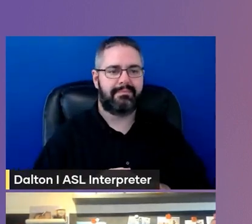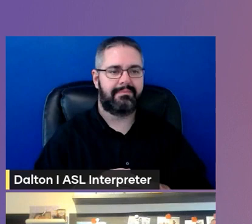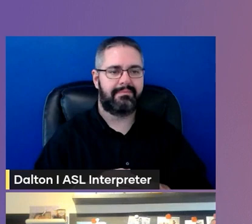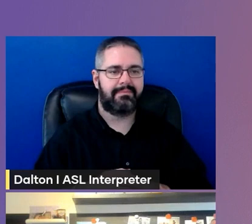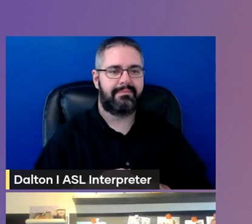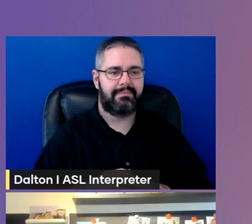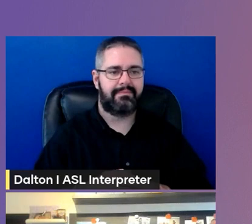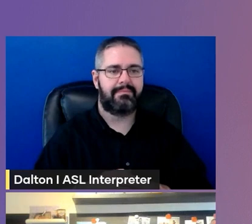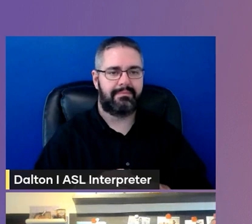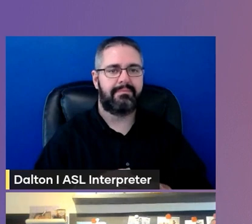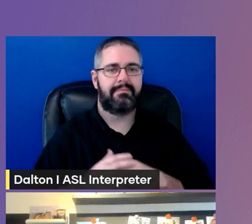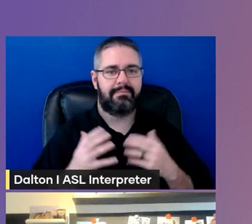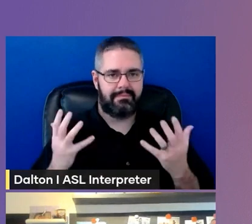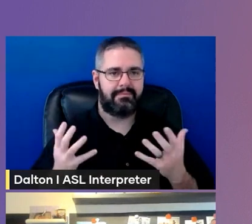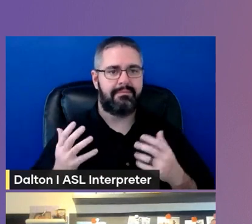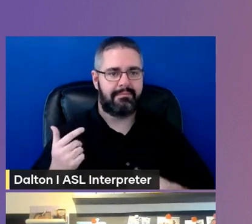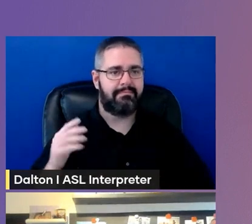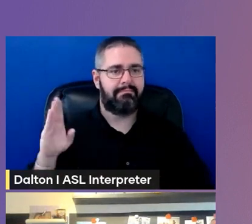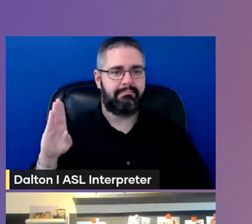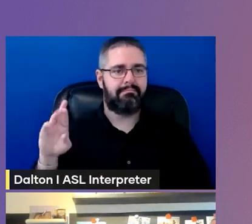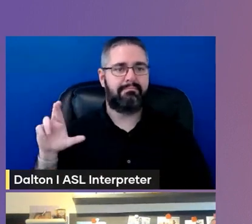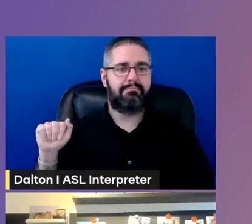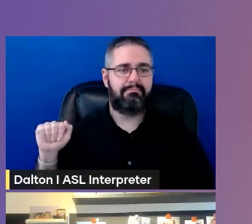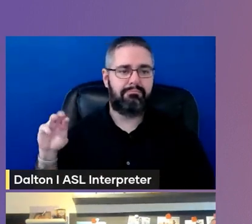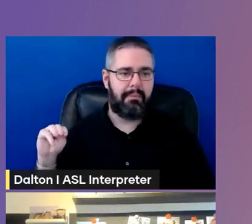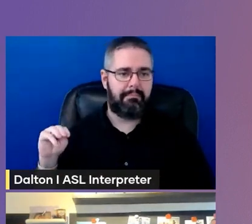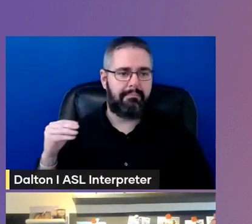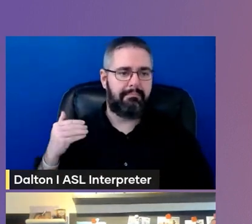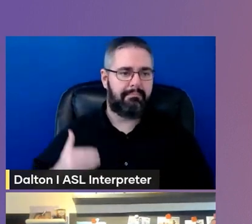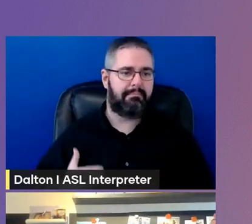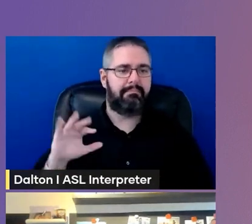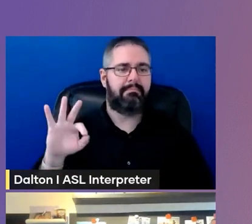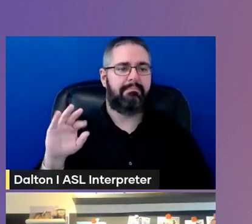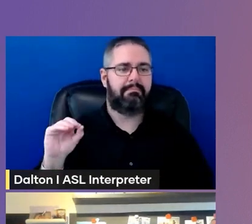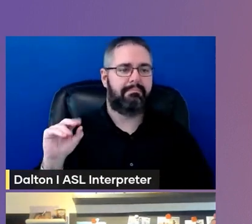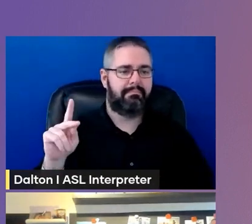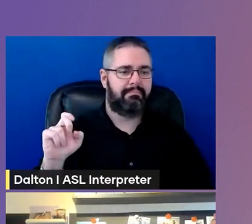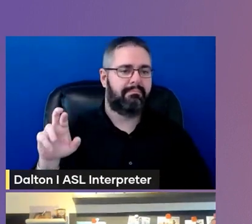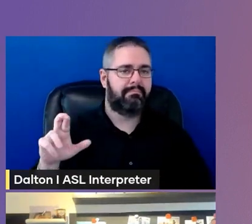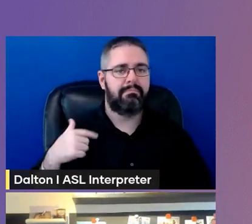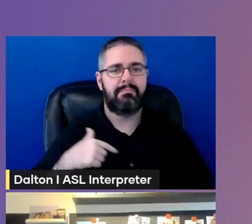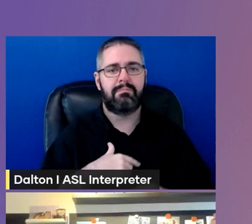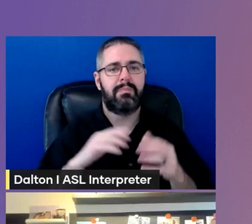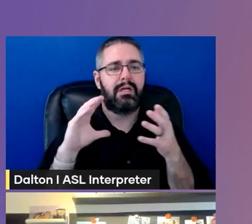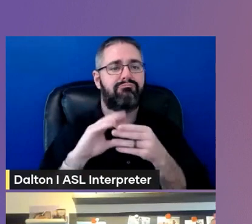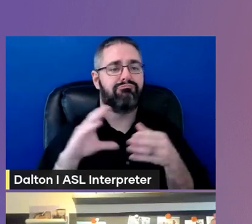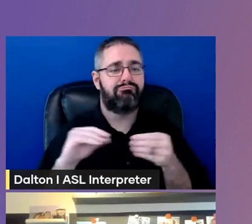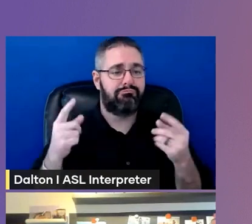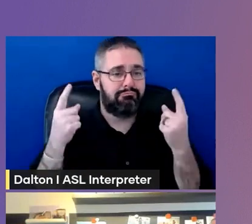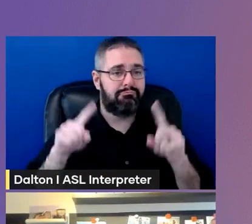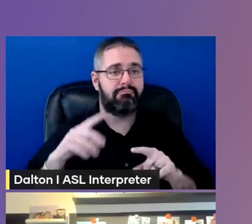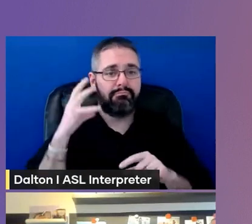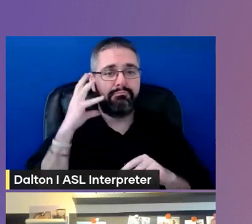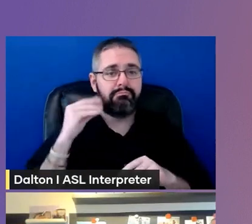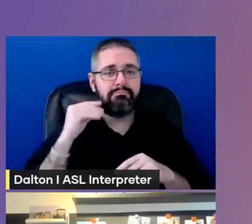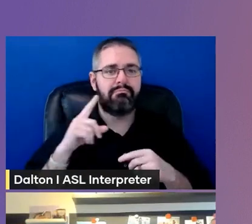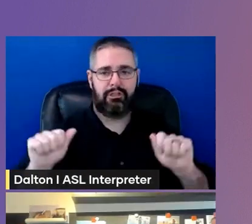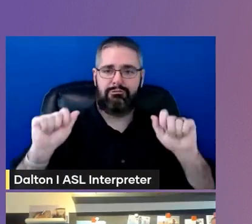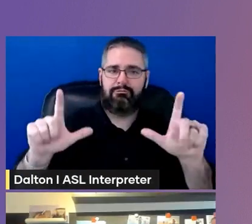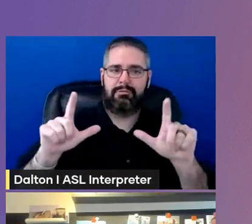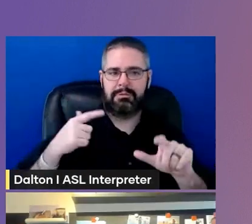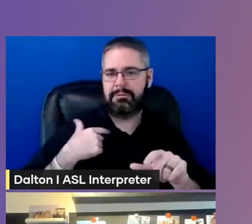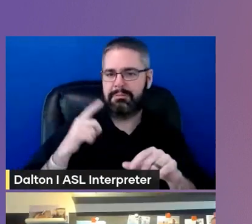So we're Bram and Fokke, and we are going to discuss about a little adventure we had about writing some waypoint